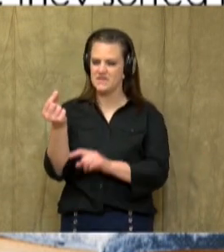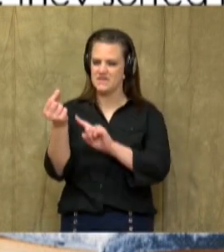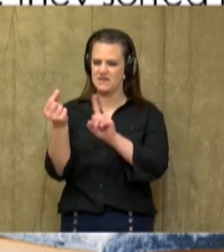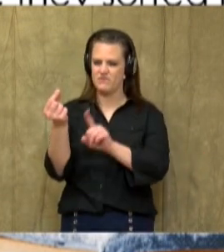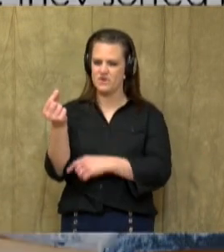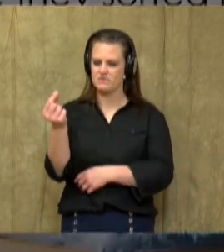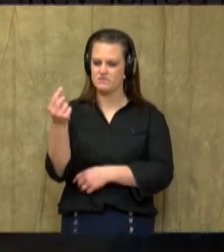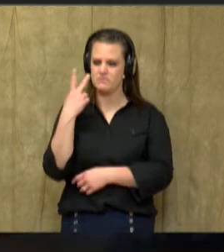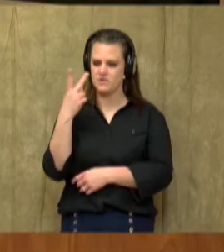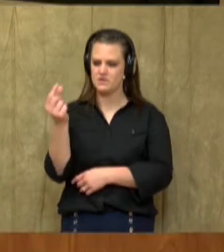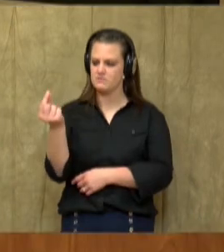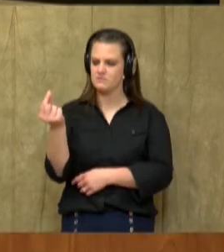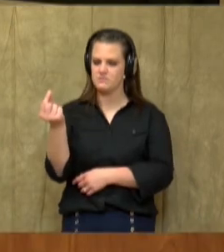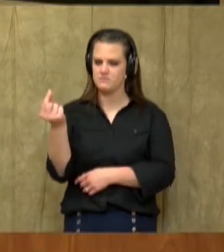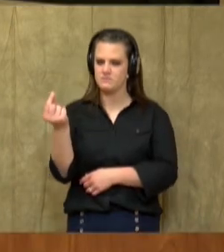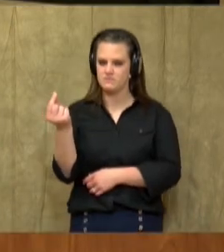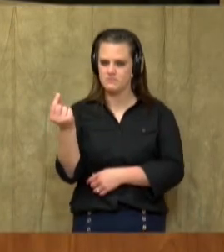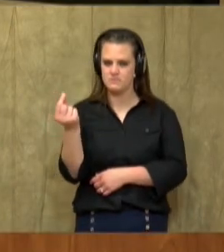different looking.